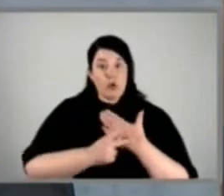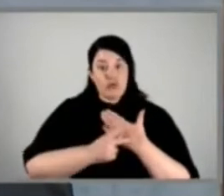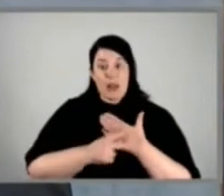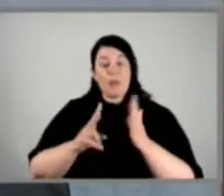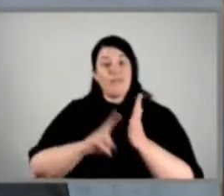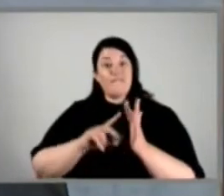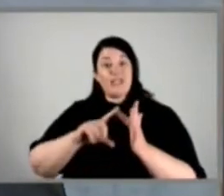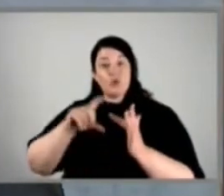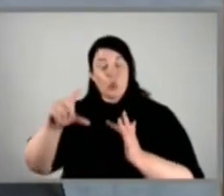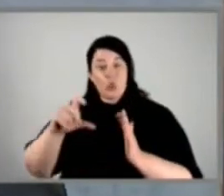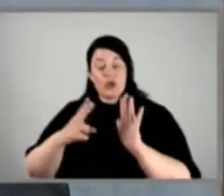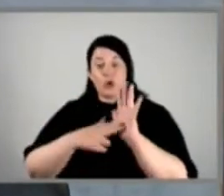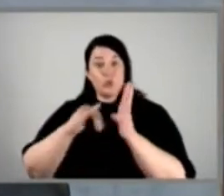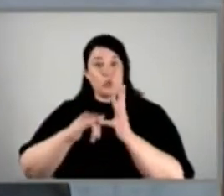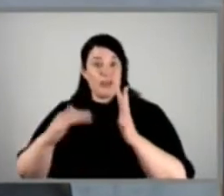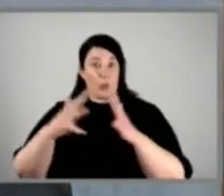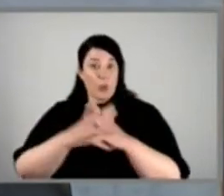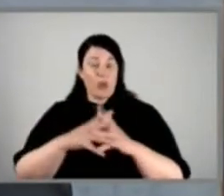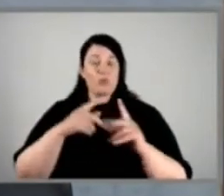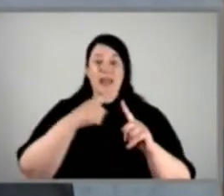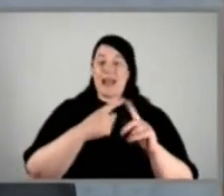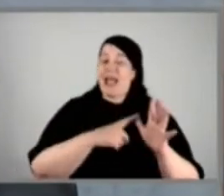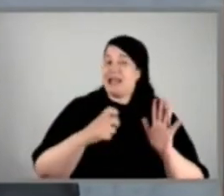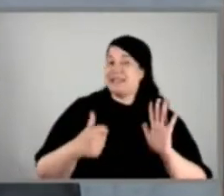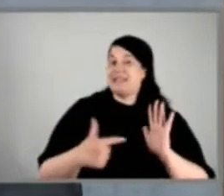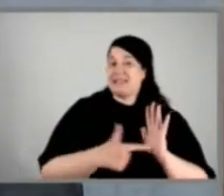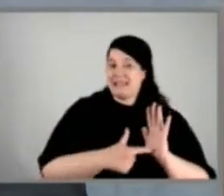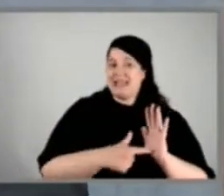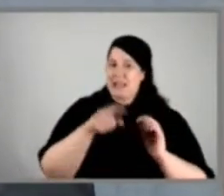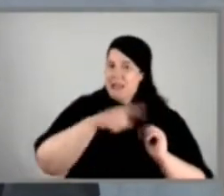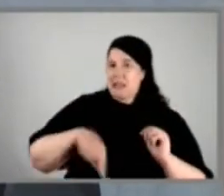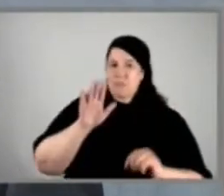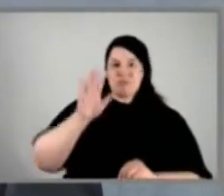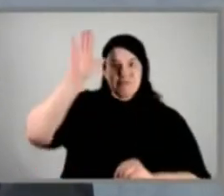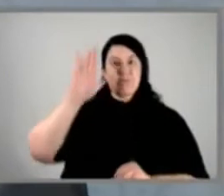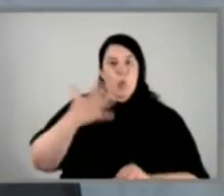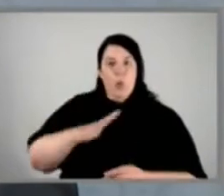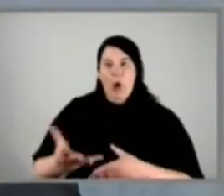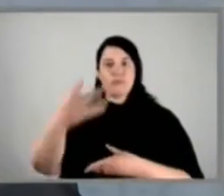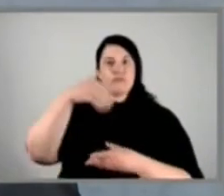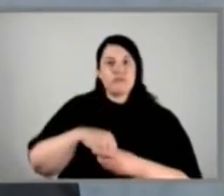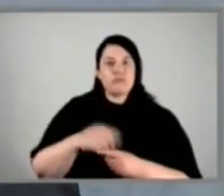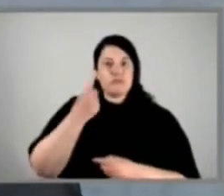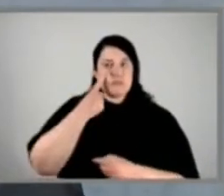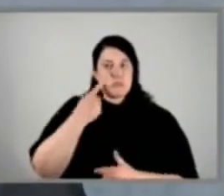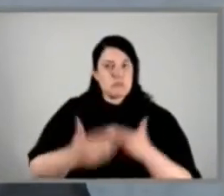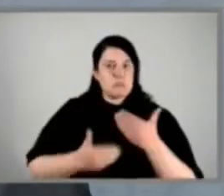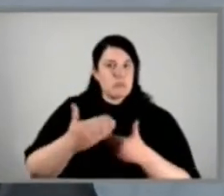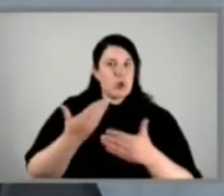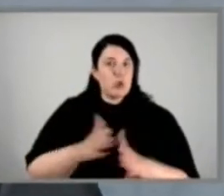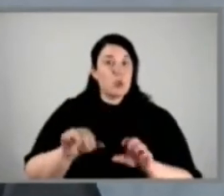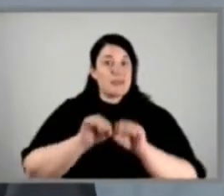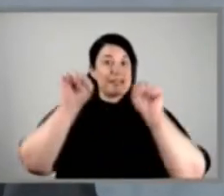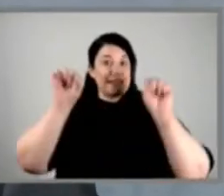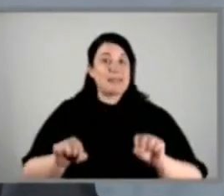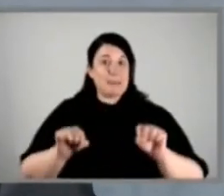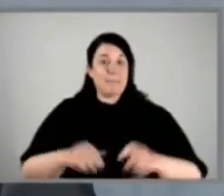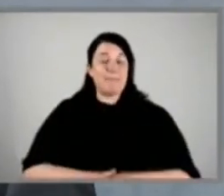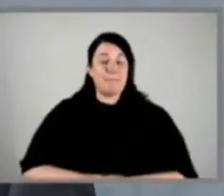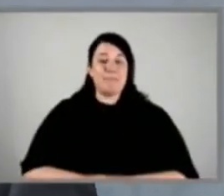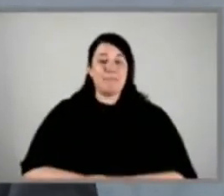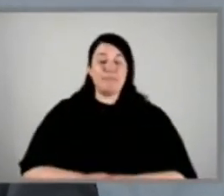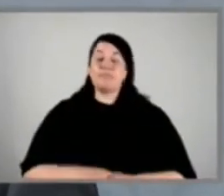expressed a particular interest in this, and we'll be working with them from the Commonwealth level on the data exchange. Just on the vaccine, so the Pfizer vaccine, you're correct. It's